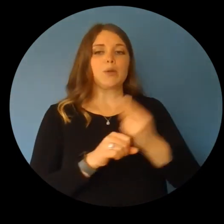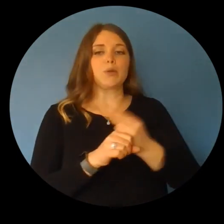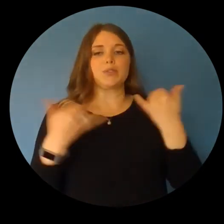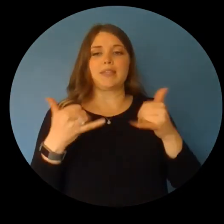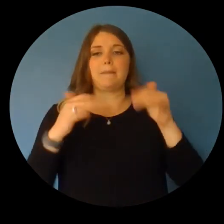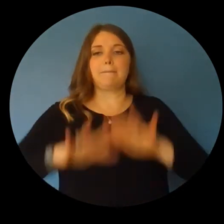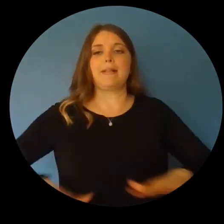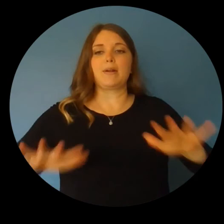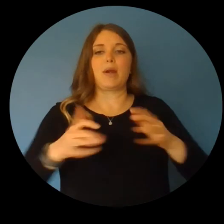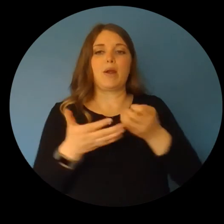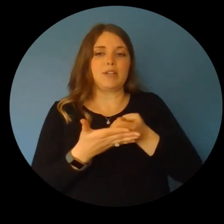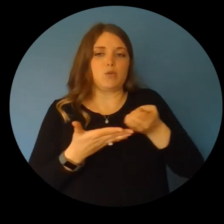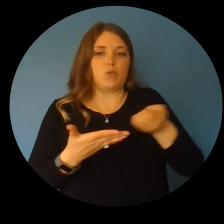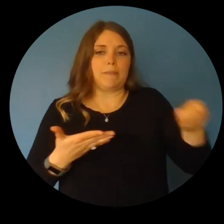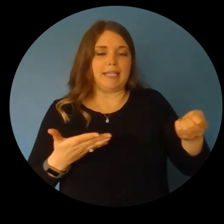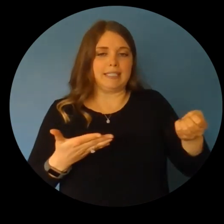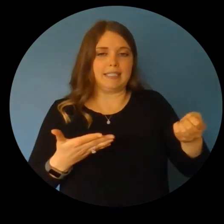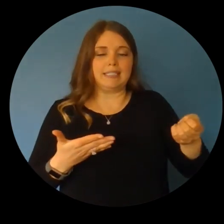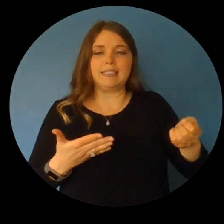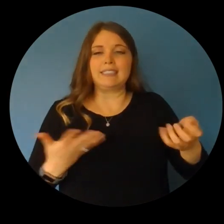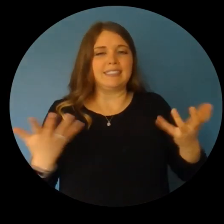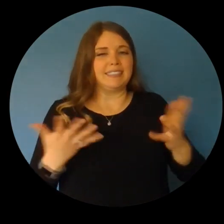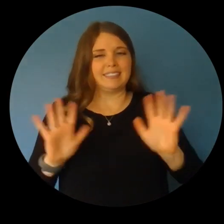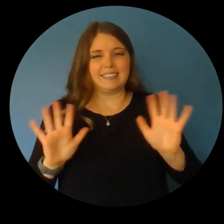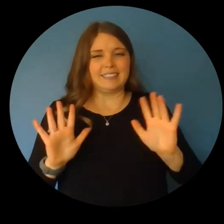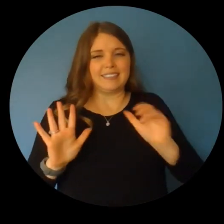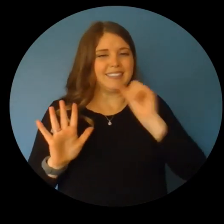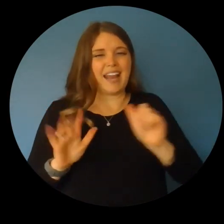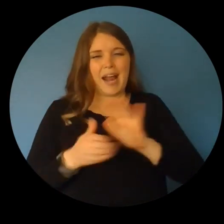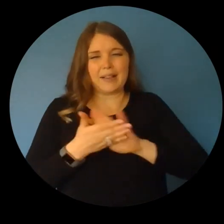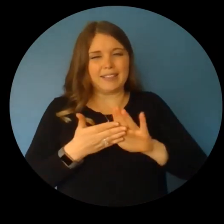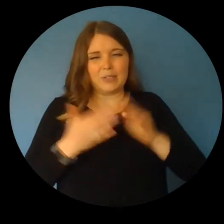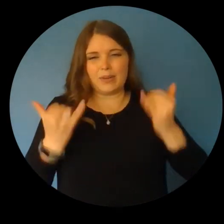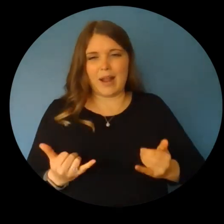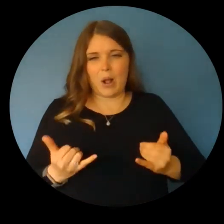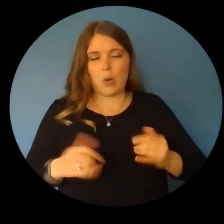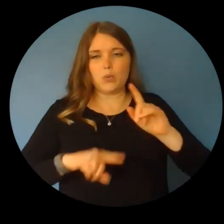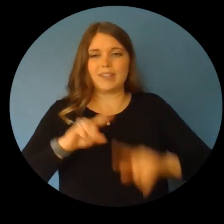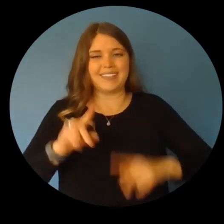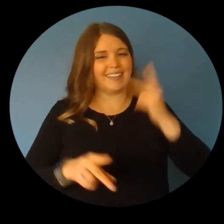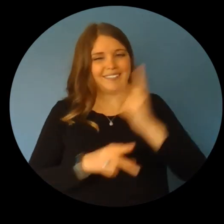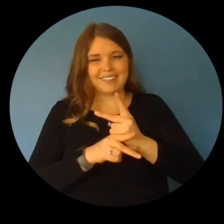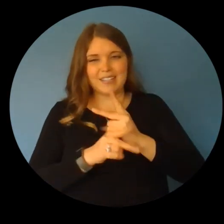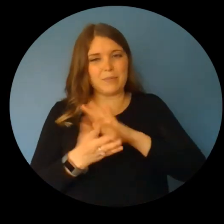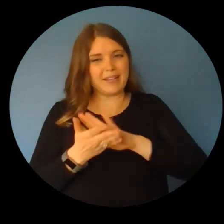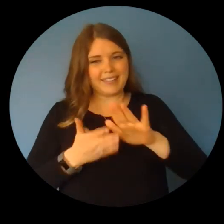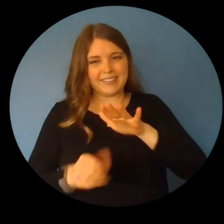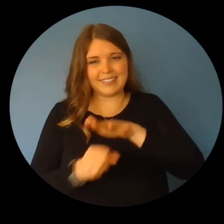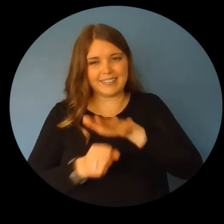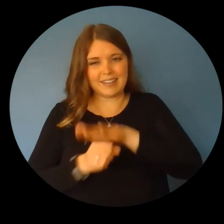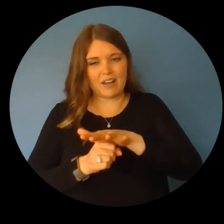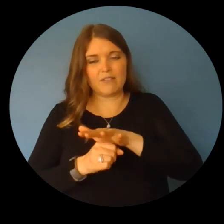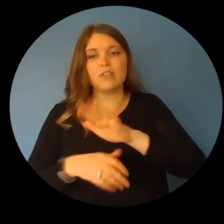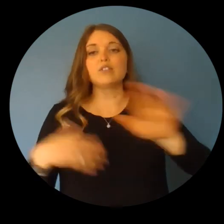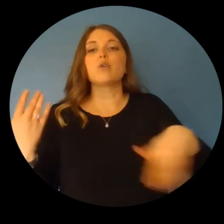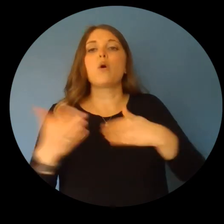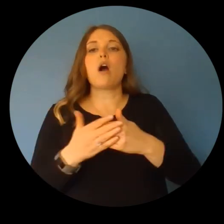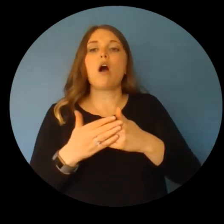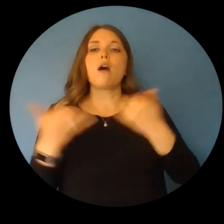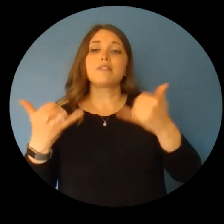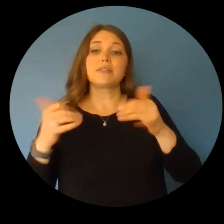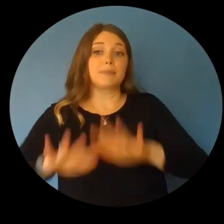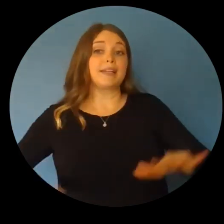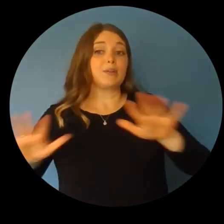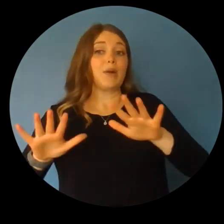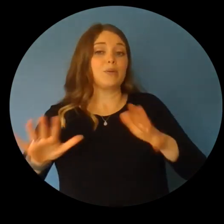playgrounds. So the playground equipment is not clean right now. We can't keep it clean enough for everybody. So we have all the playgrounds closed